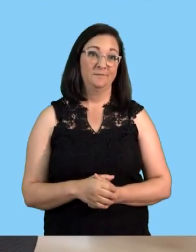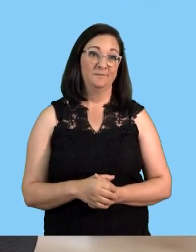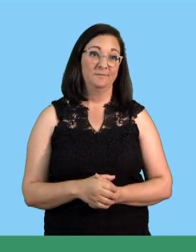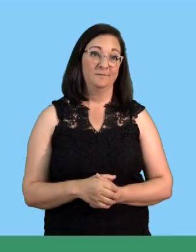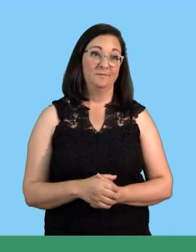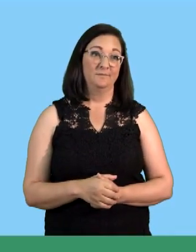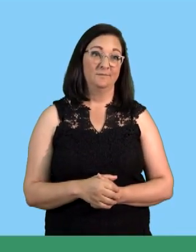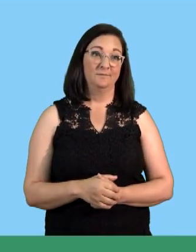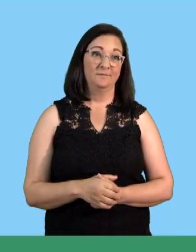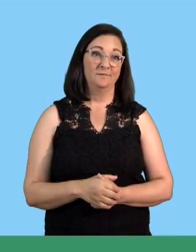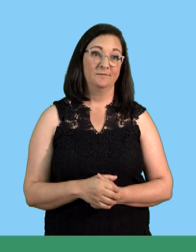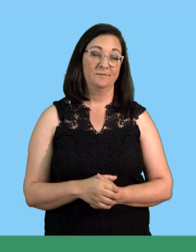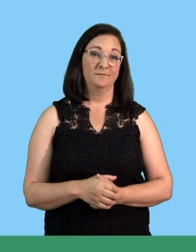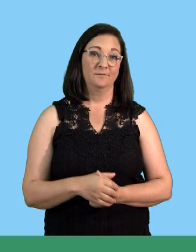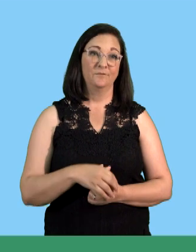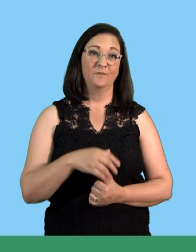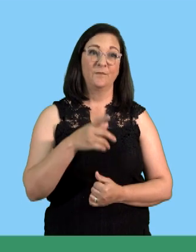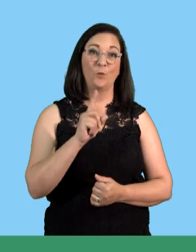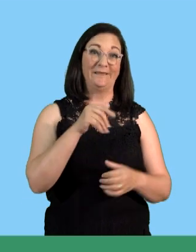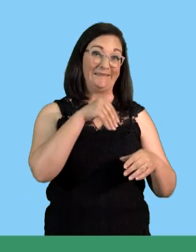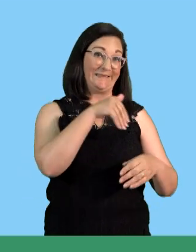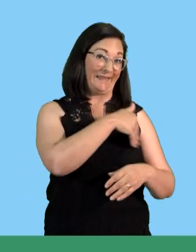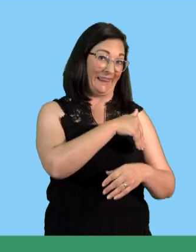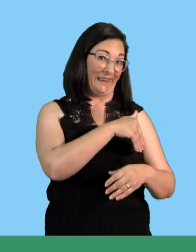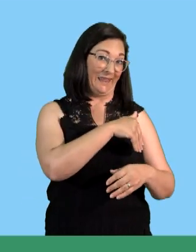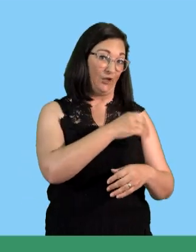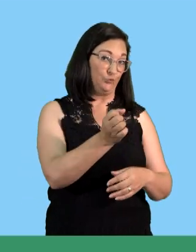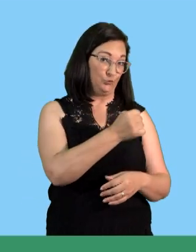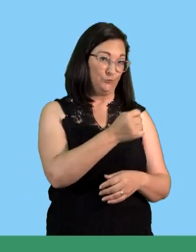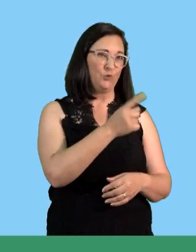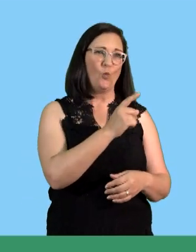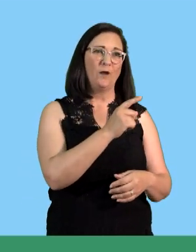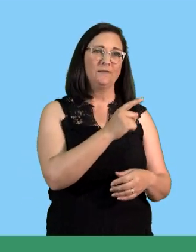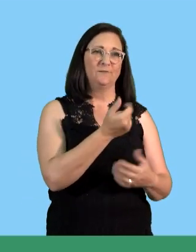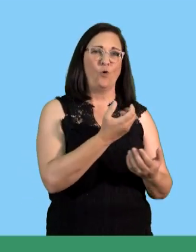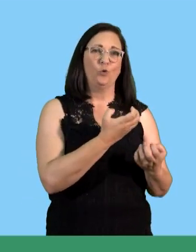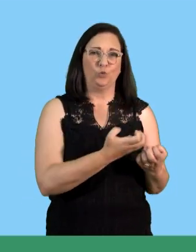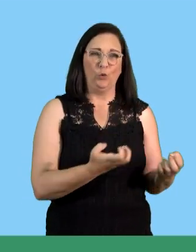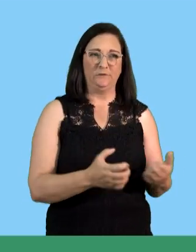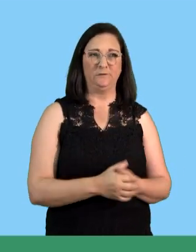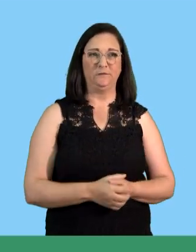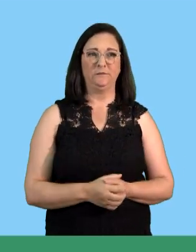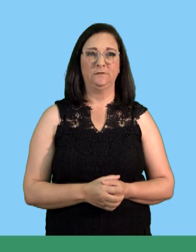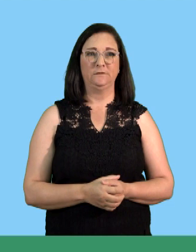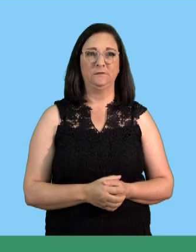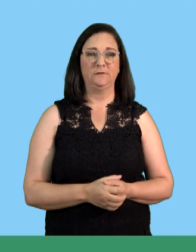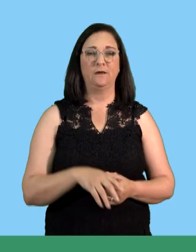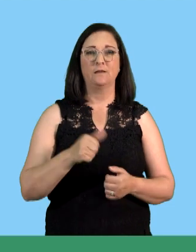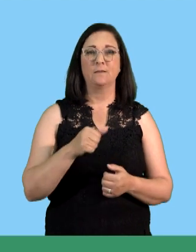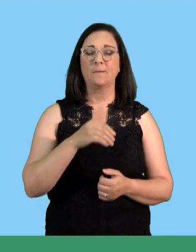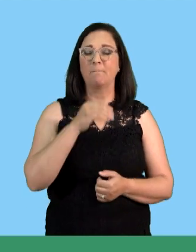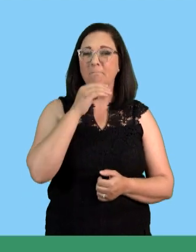says, name the sources of internal recruitment. The second one says, elaborate on the meaning